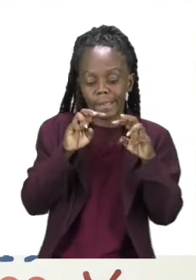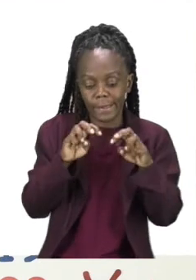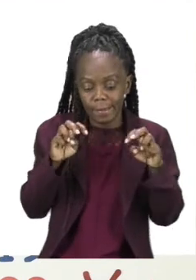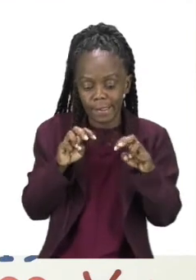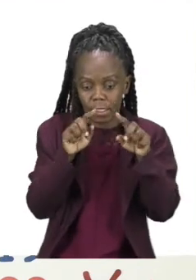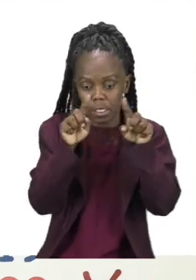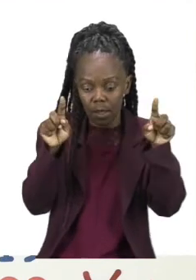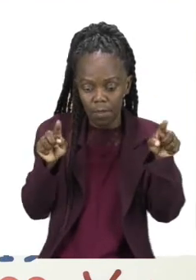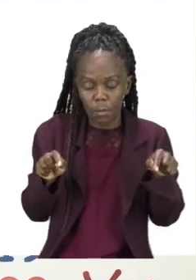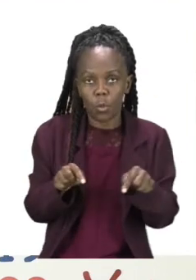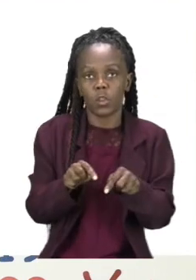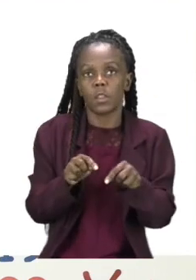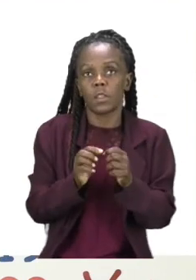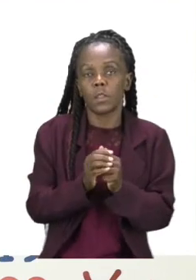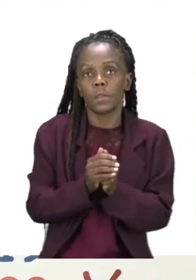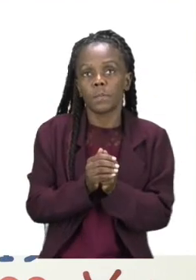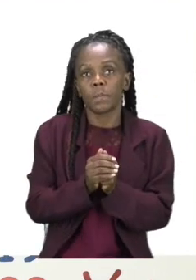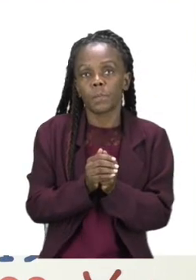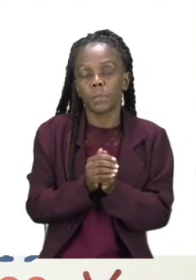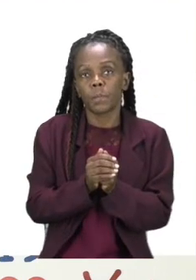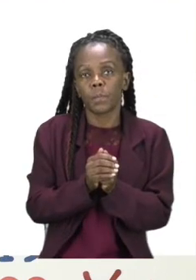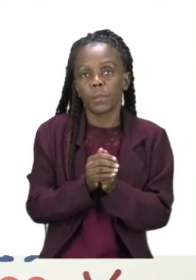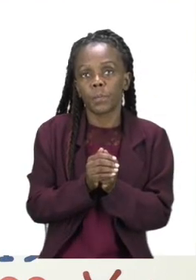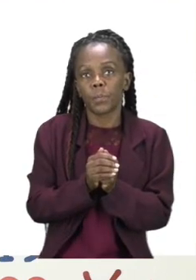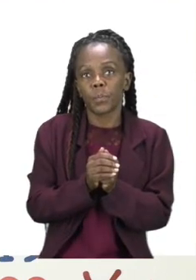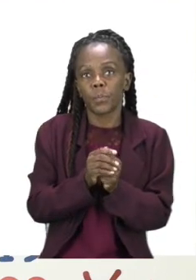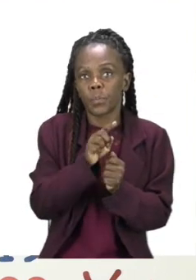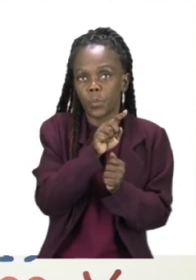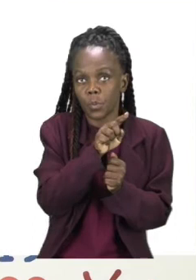box. We can either start looking this way